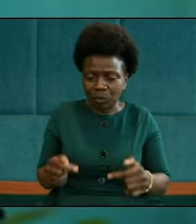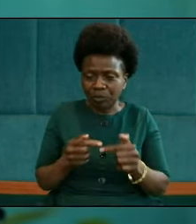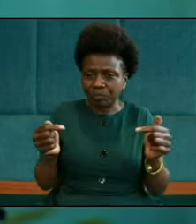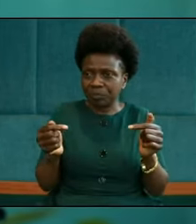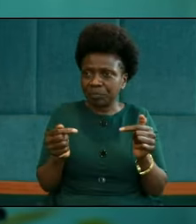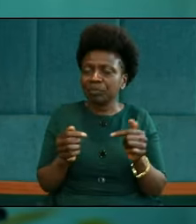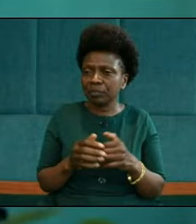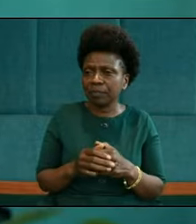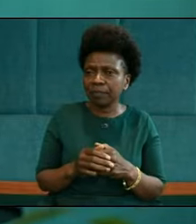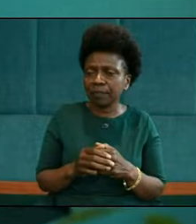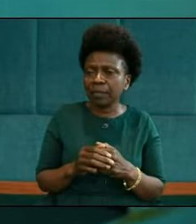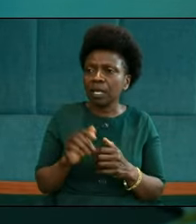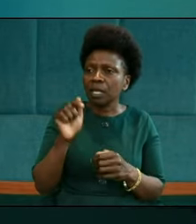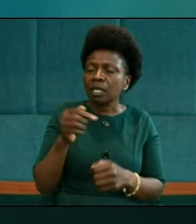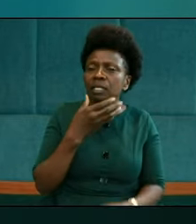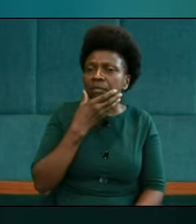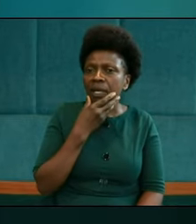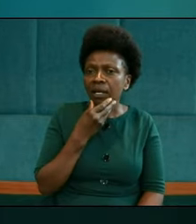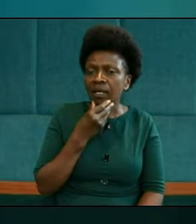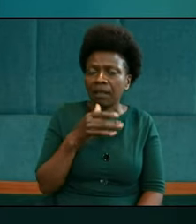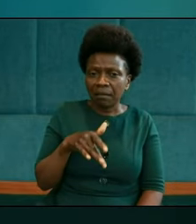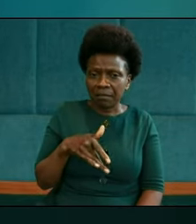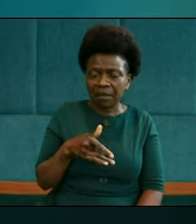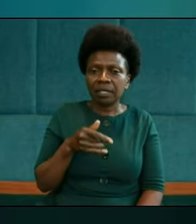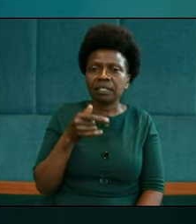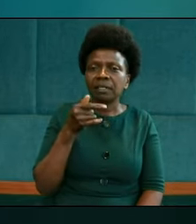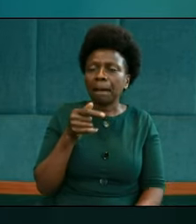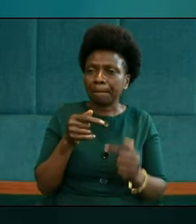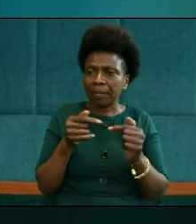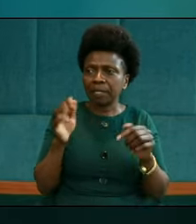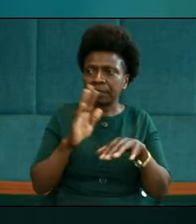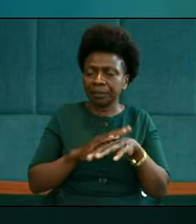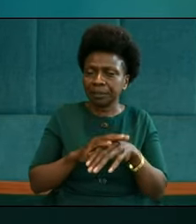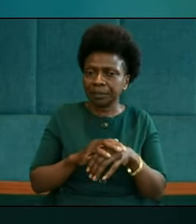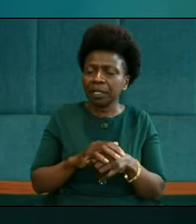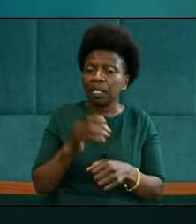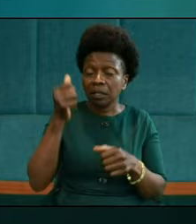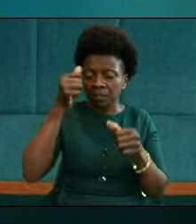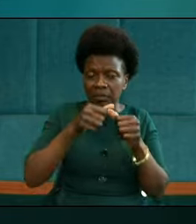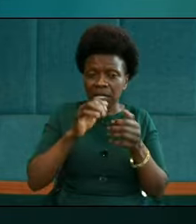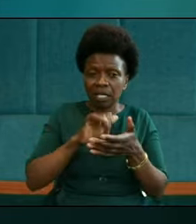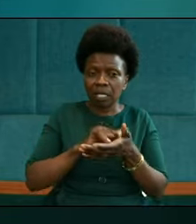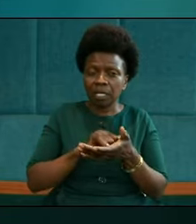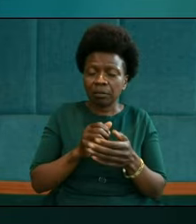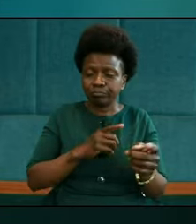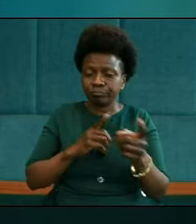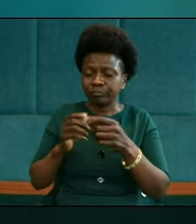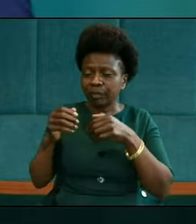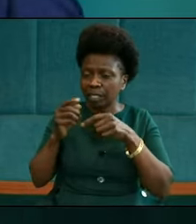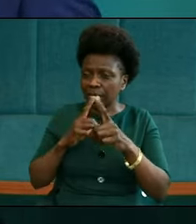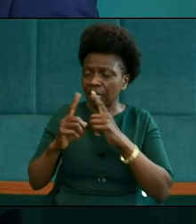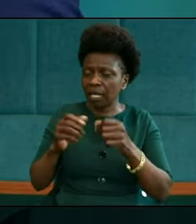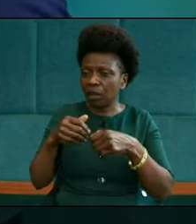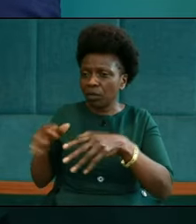were stiff. This man felt it. And he's remembering that I am running away from